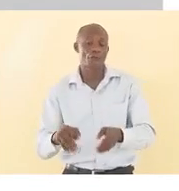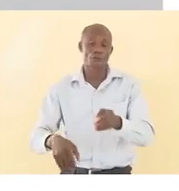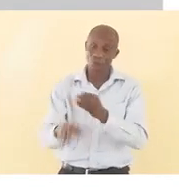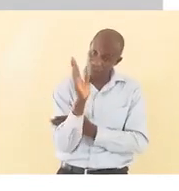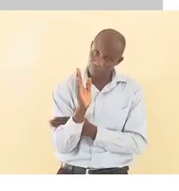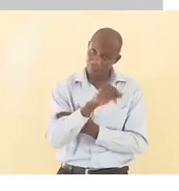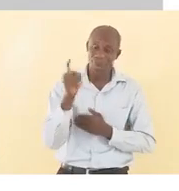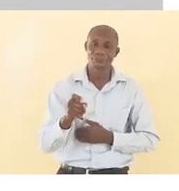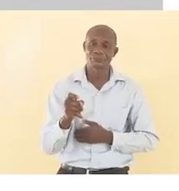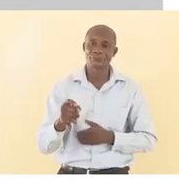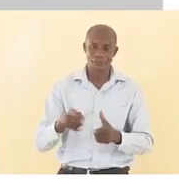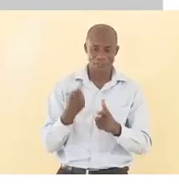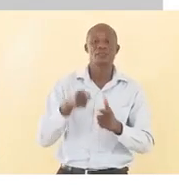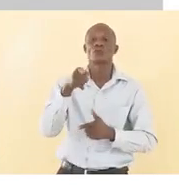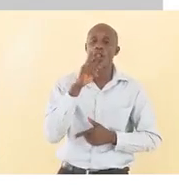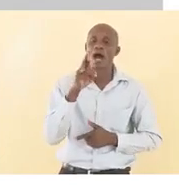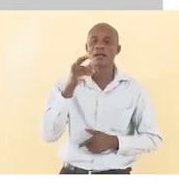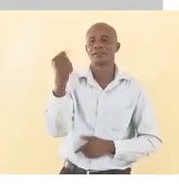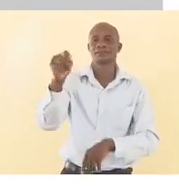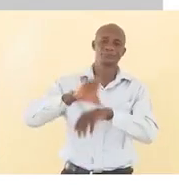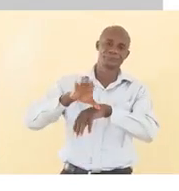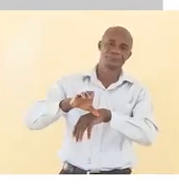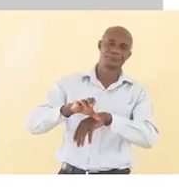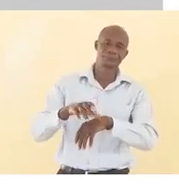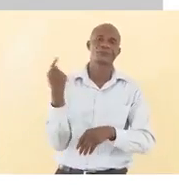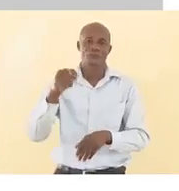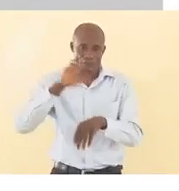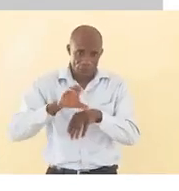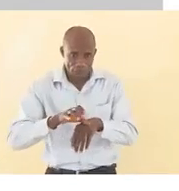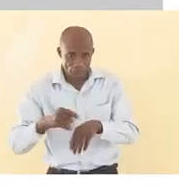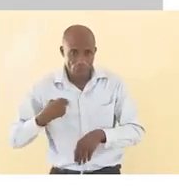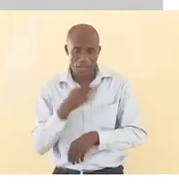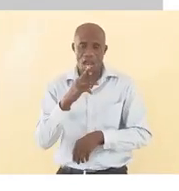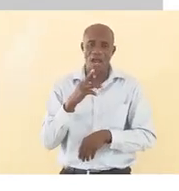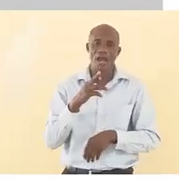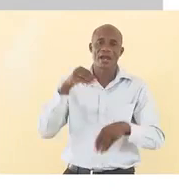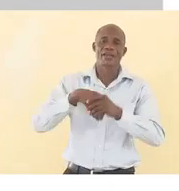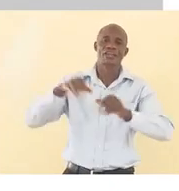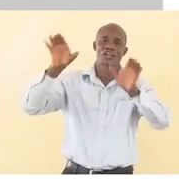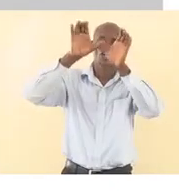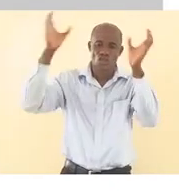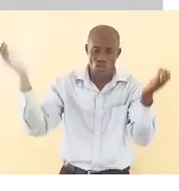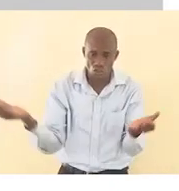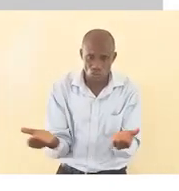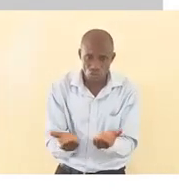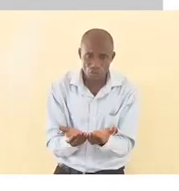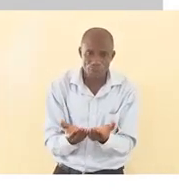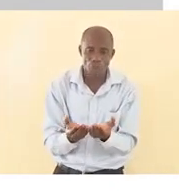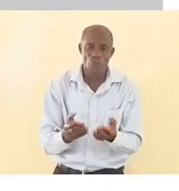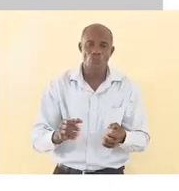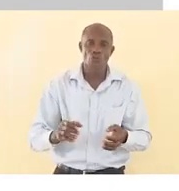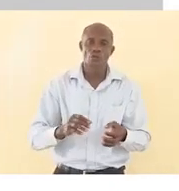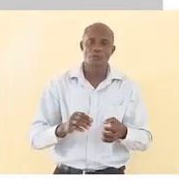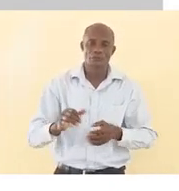the church. The church, we are a communion. And what does a communion mean? Common union of hearts